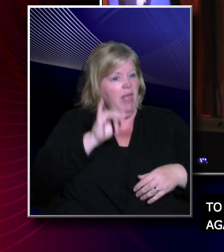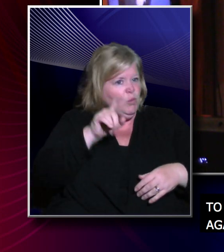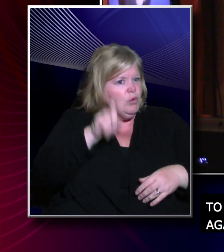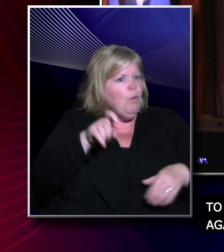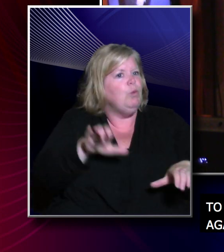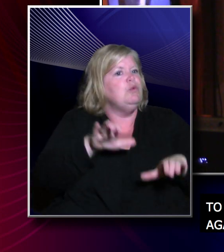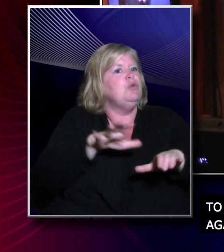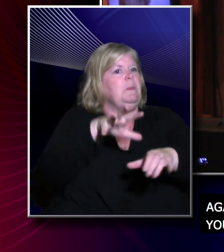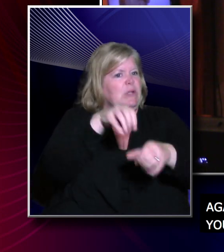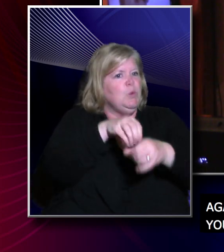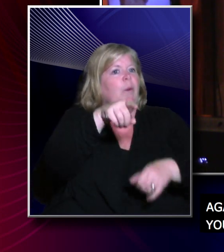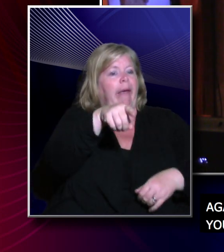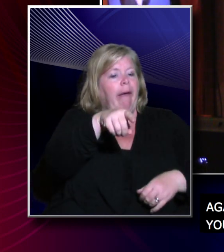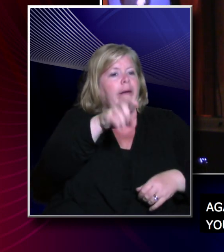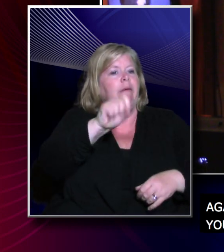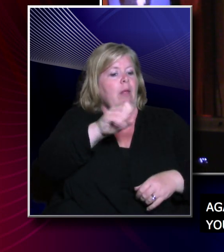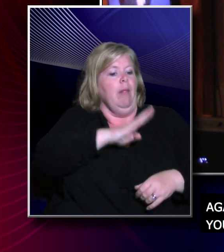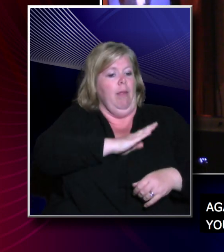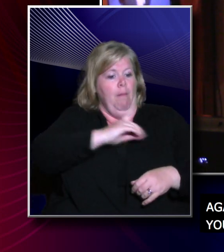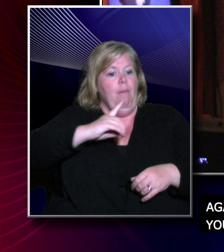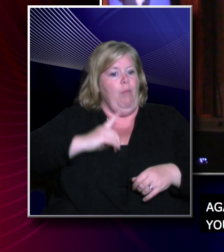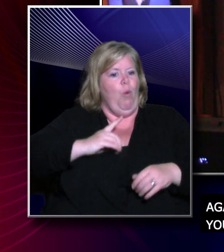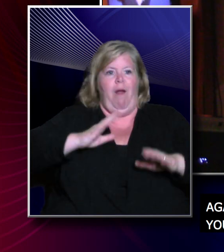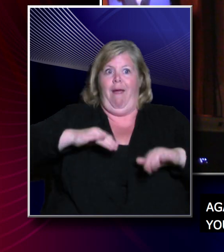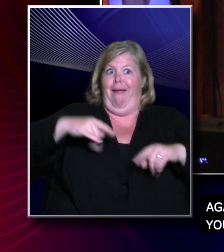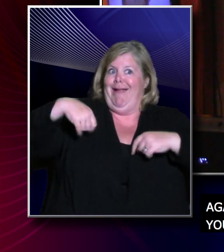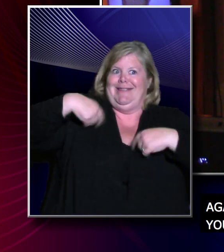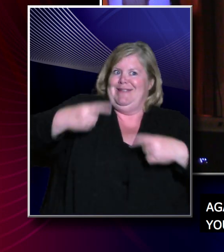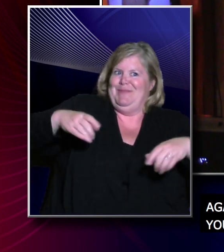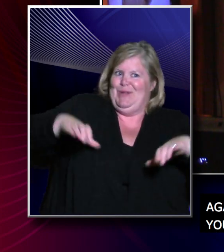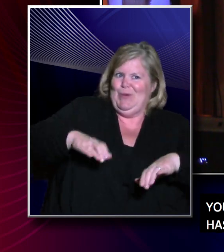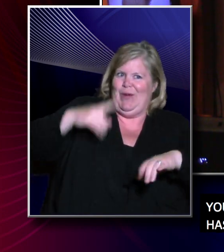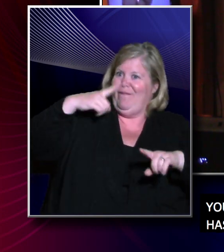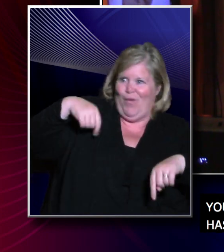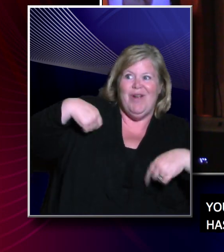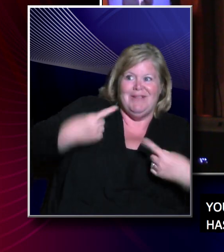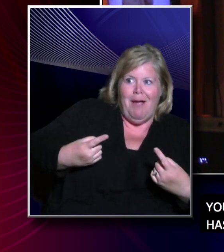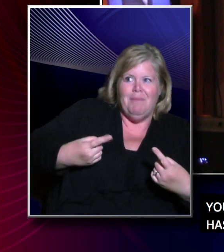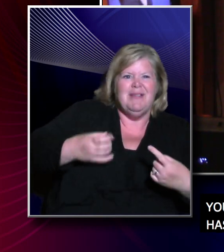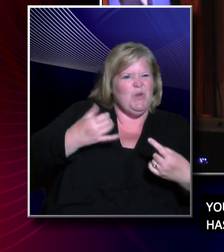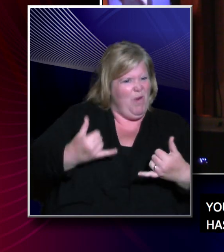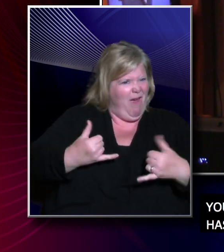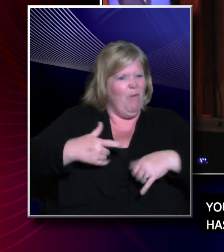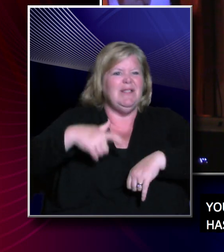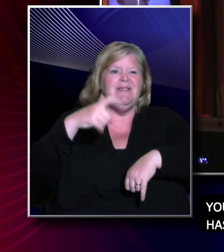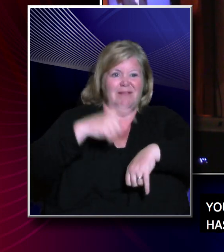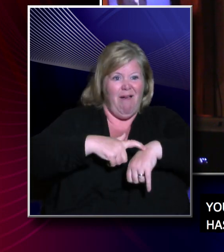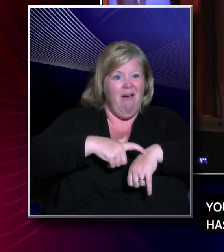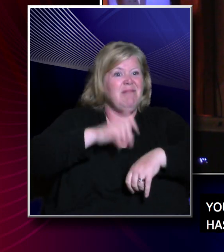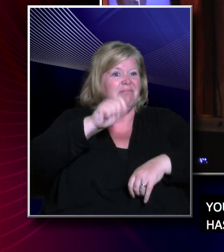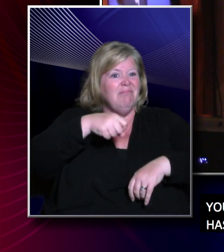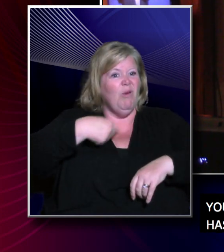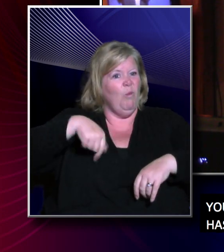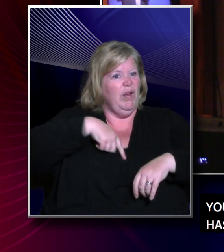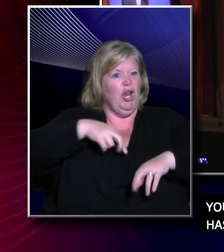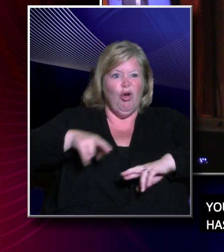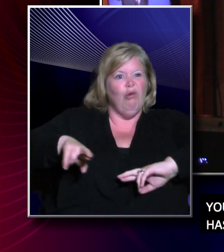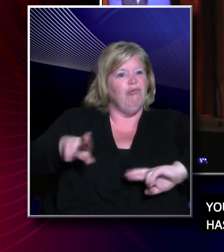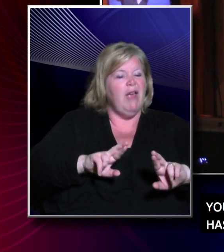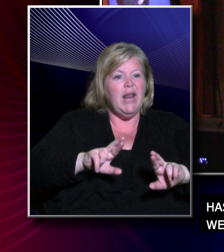doing. This is what the board hasn't been doing for some time. And it's time now. We're ready to do